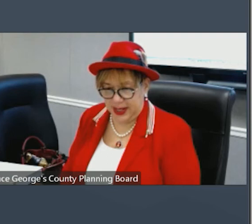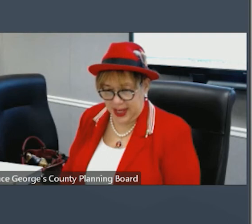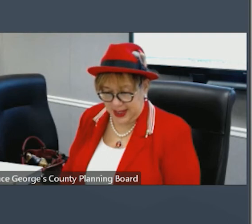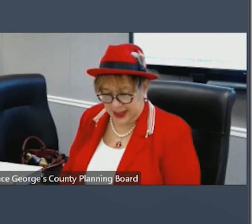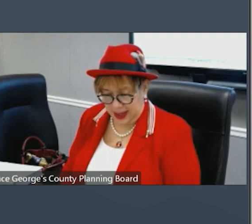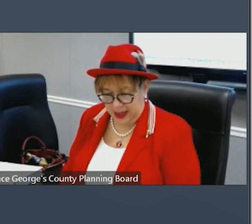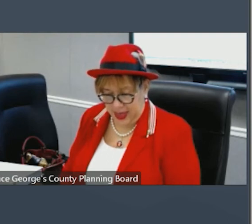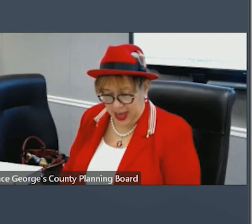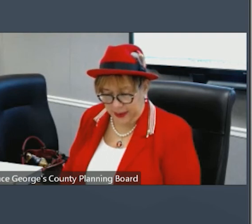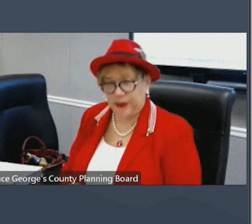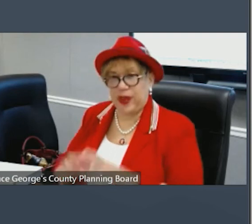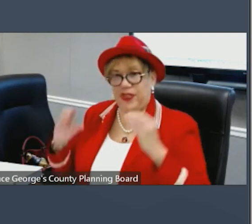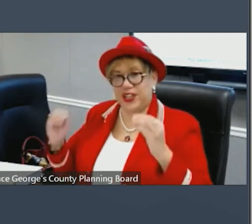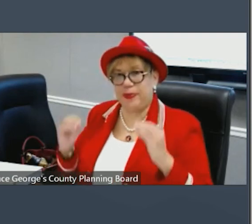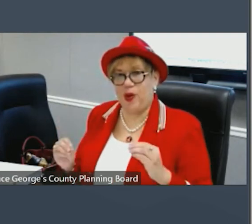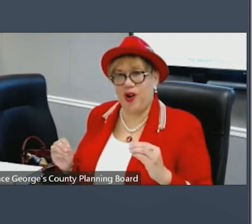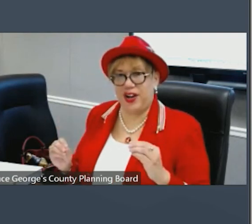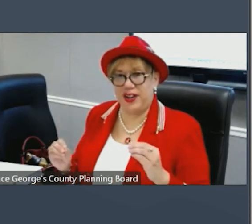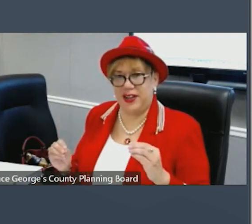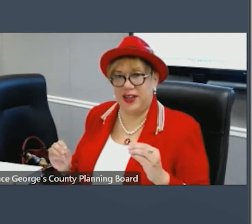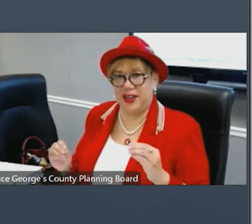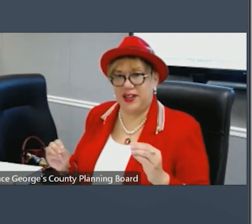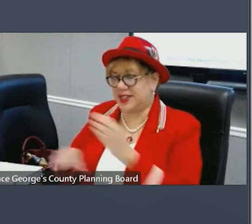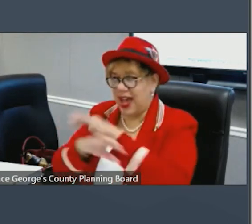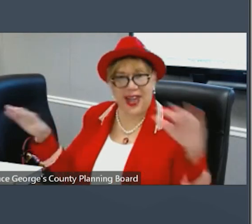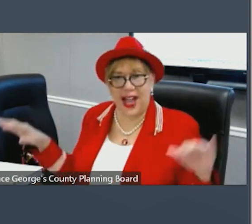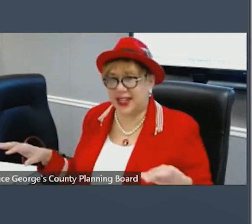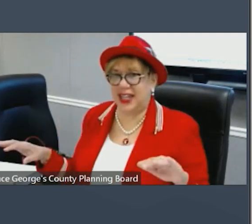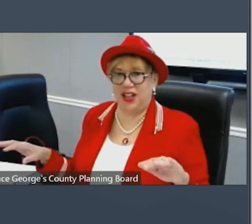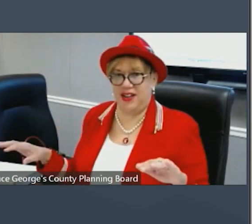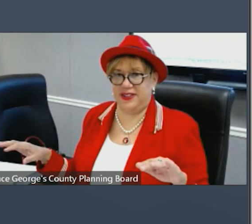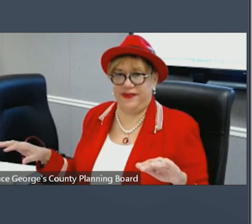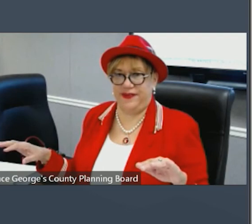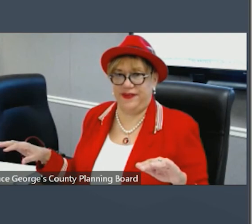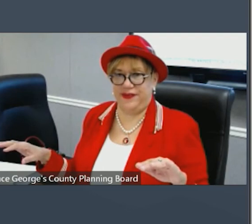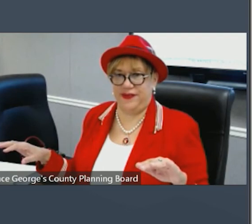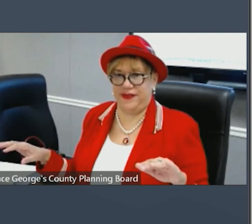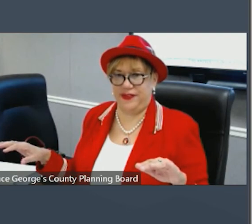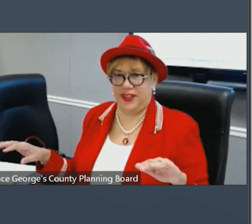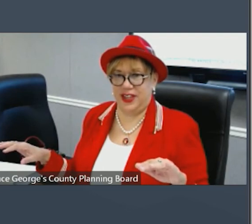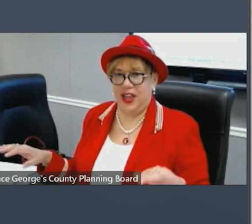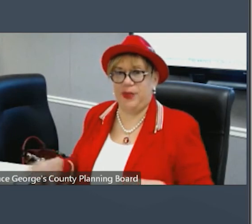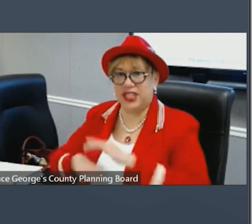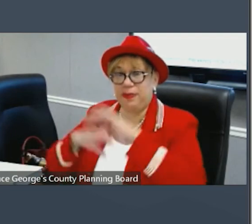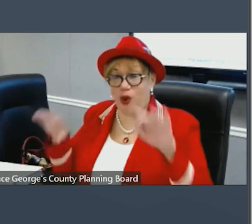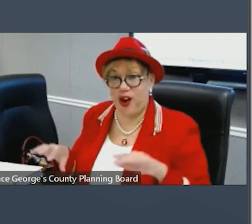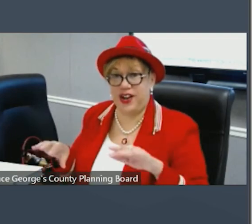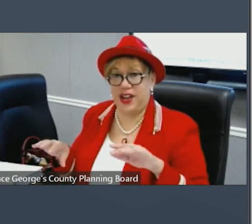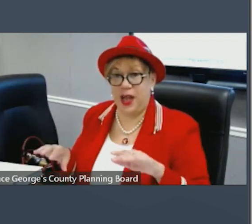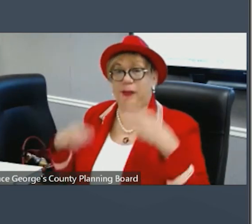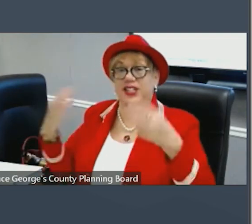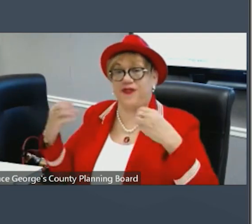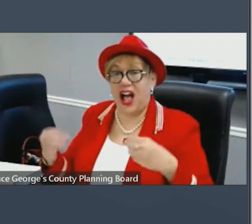predicament is that this board does not enact any laws. This